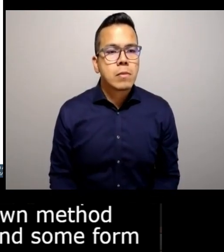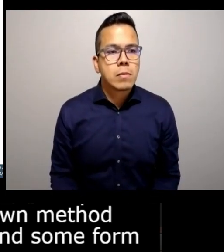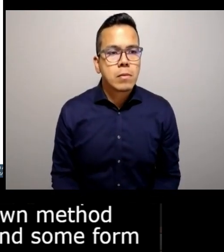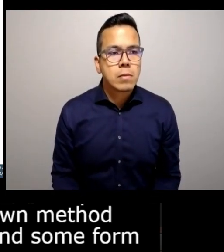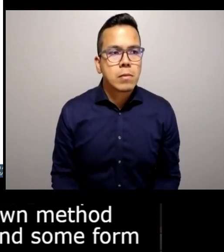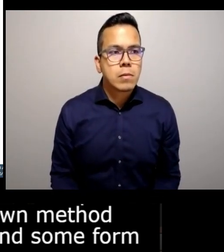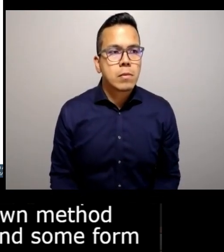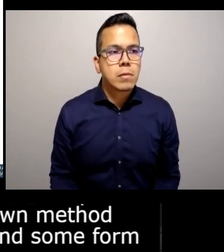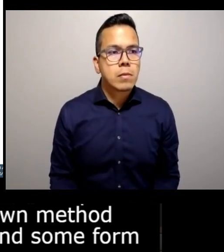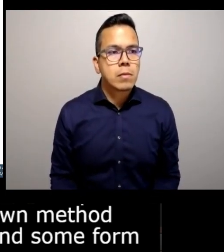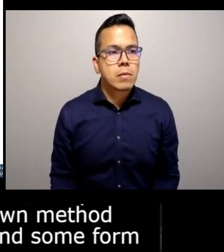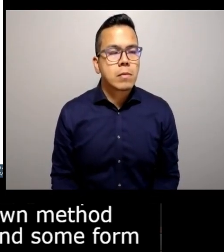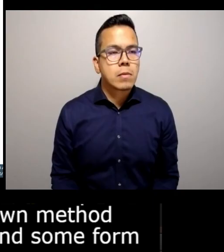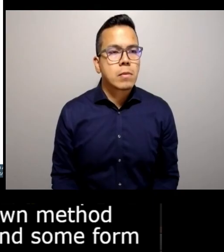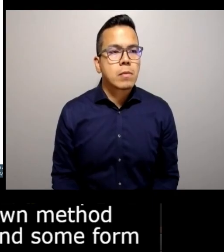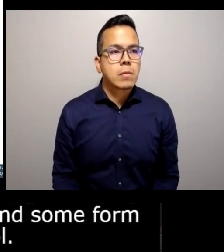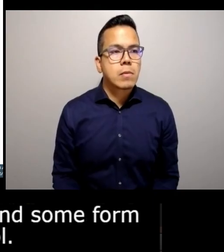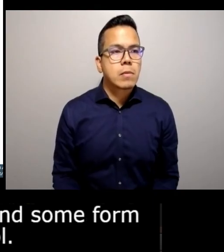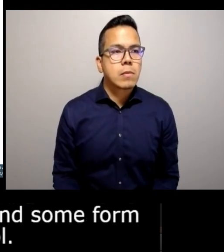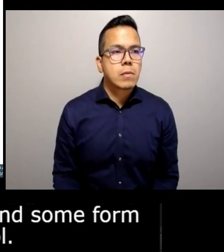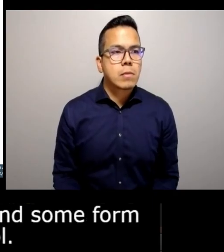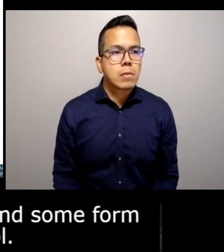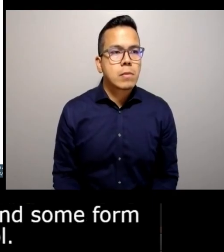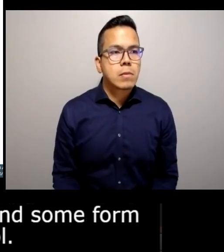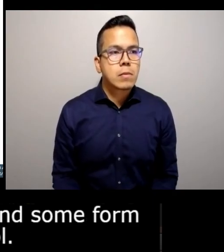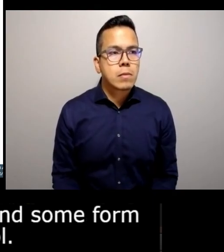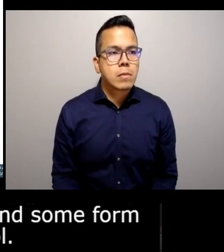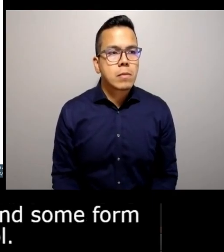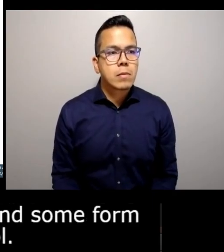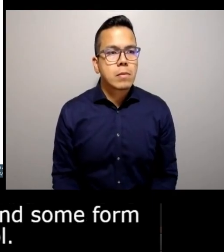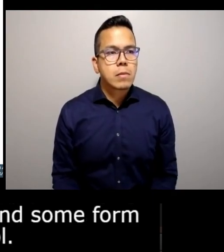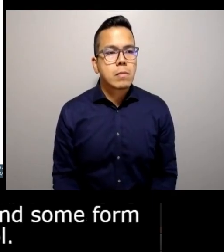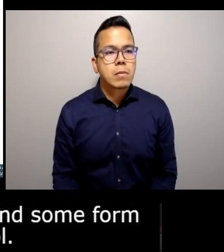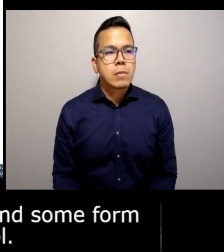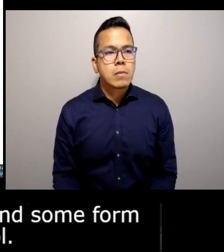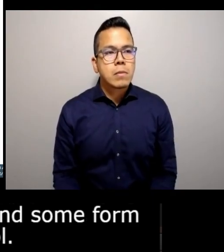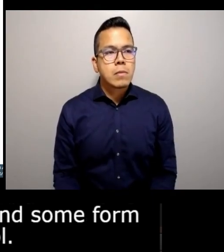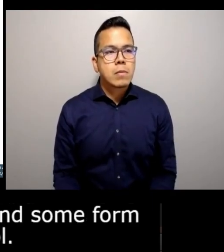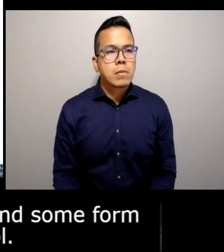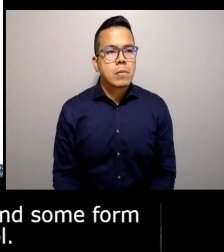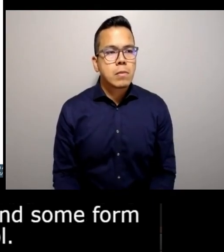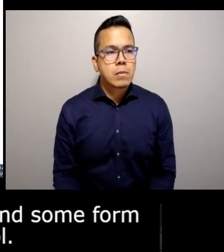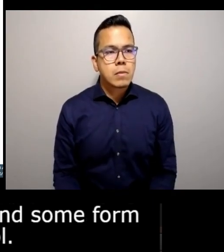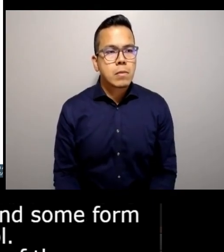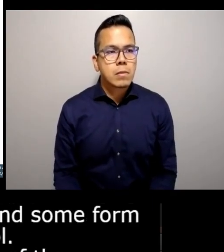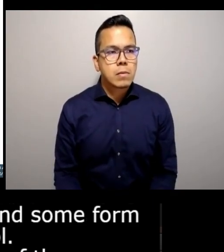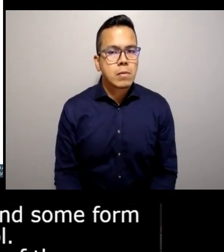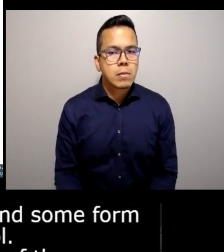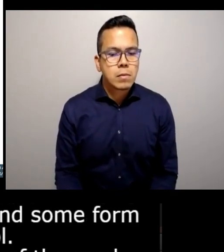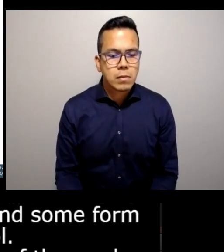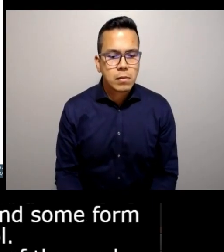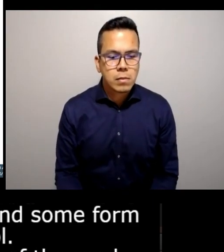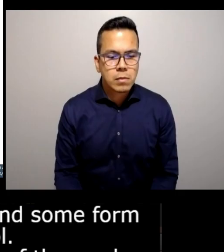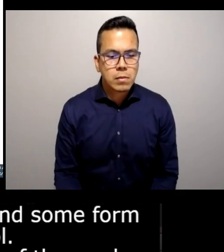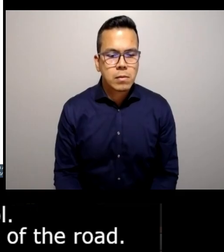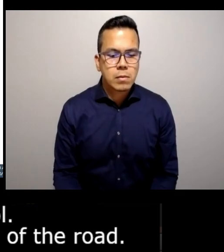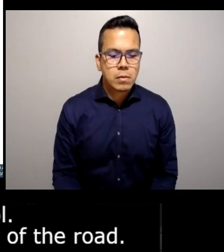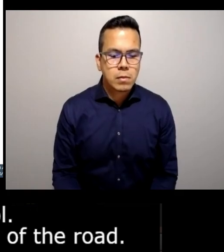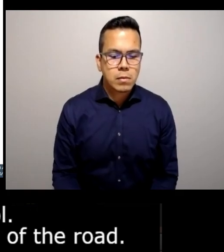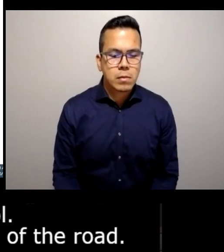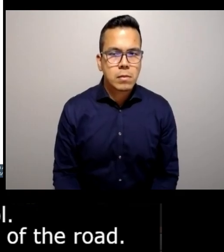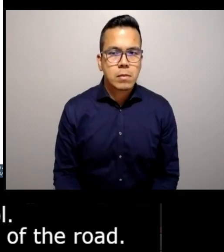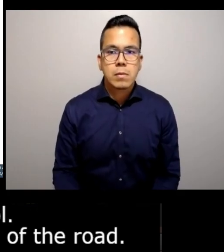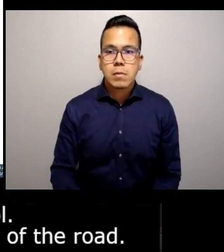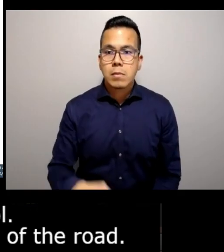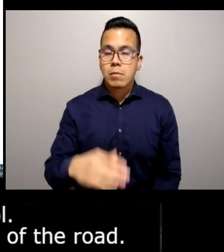In terms of creating alt text, there are a few rules of the road, and right there is a piece of idiomatic language